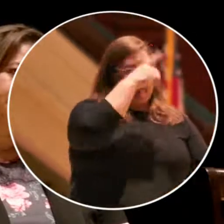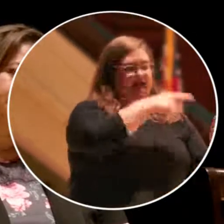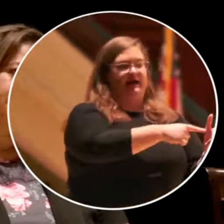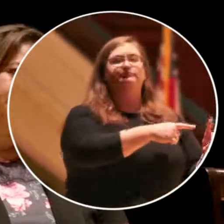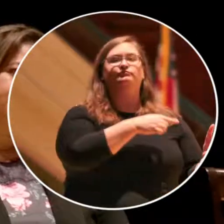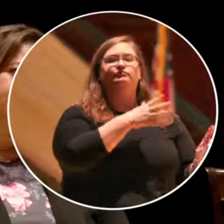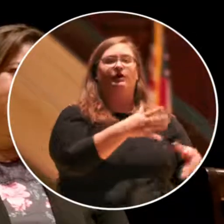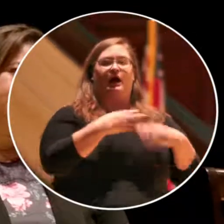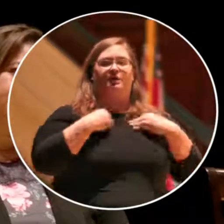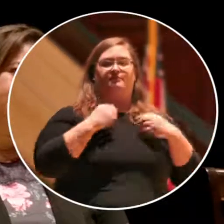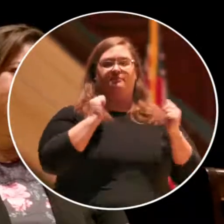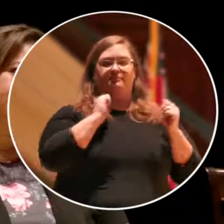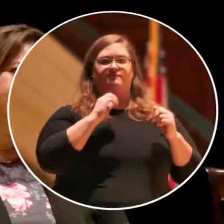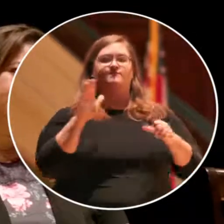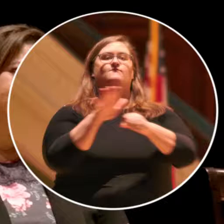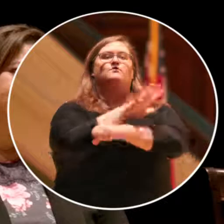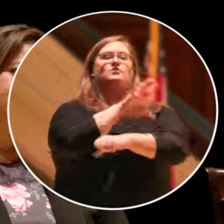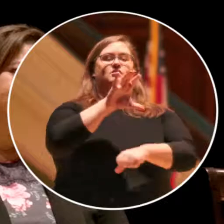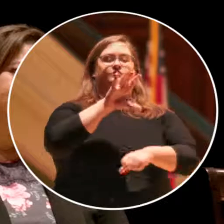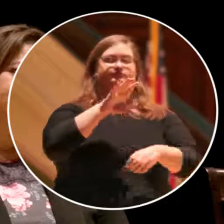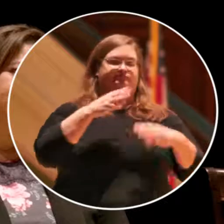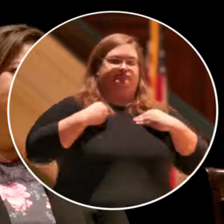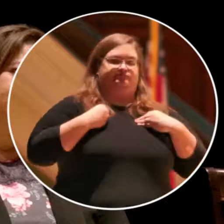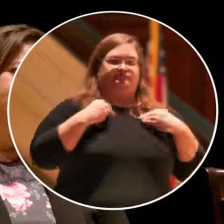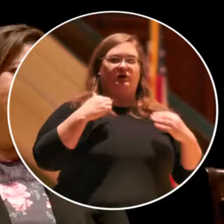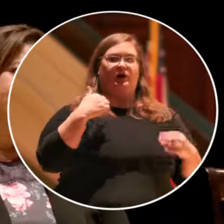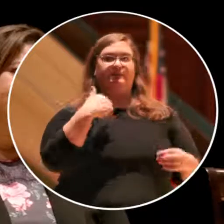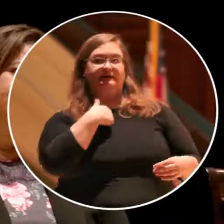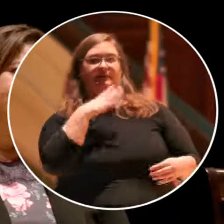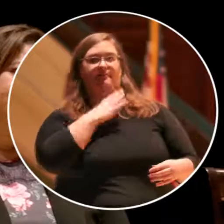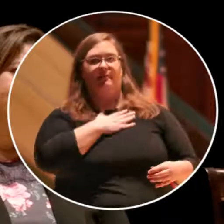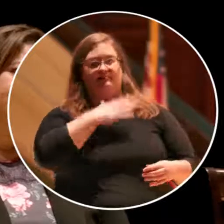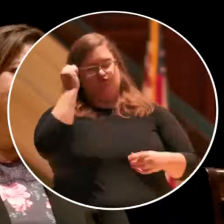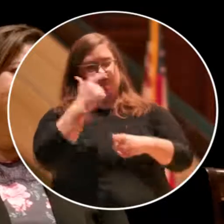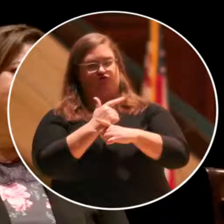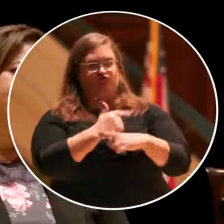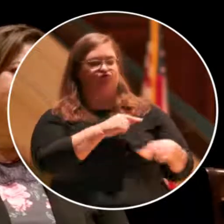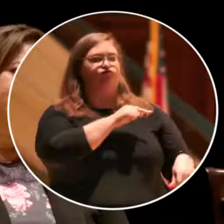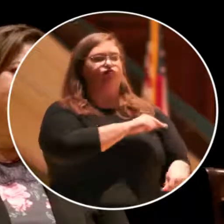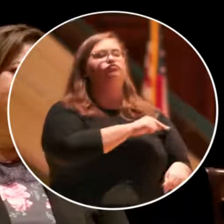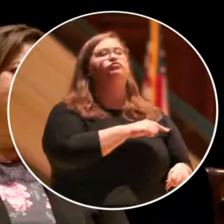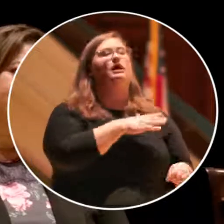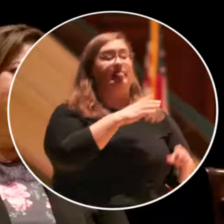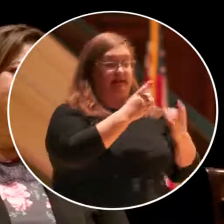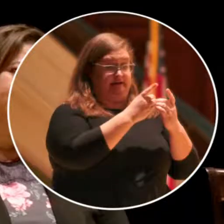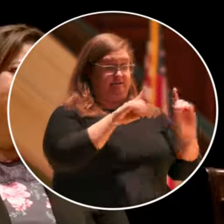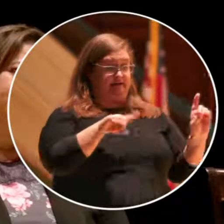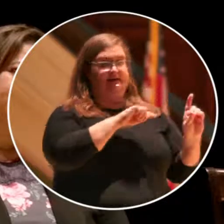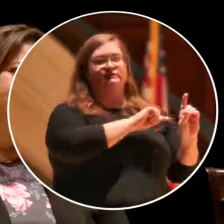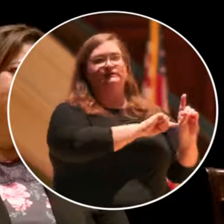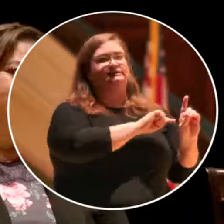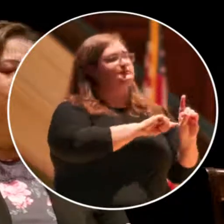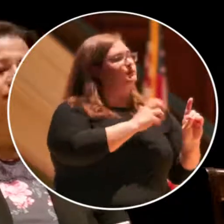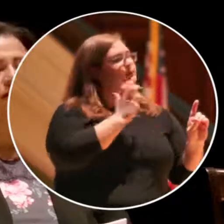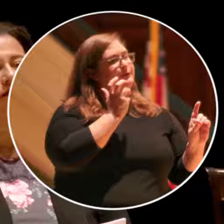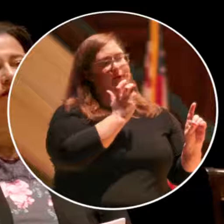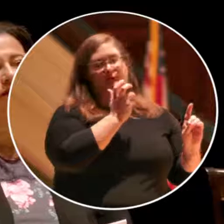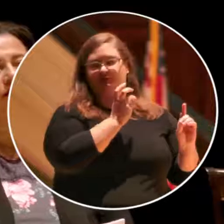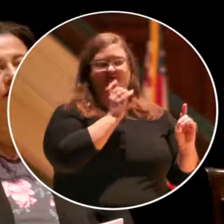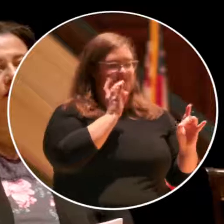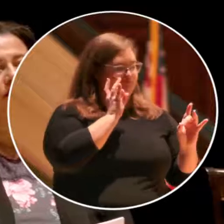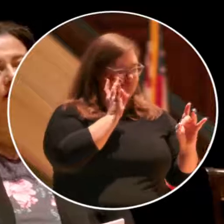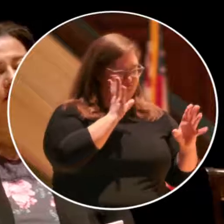and my mother had visitation on weekends and holidays. To say that my parents' divorce was acrimonious would be an